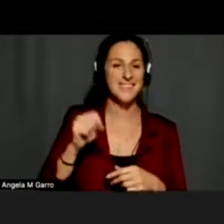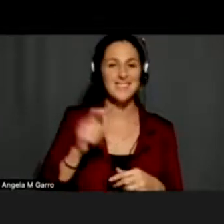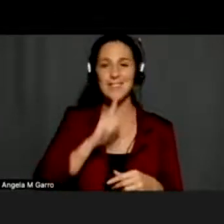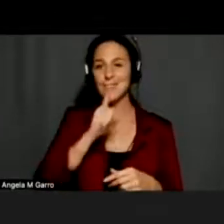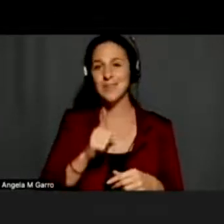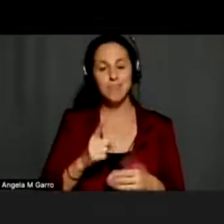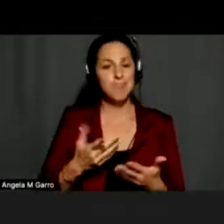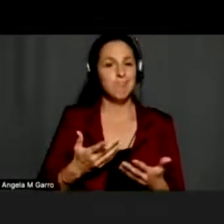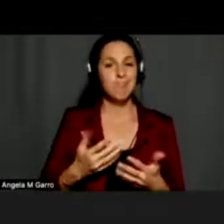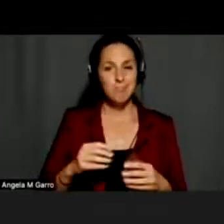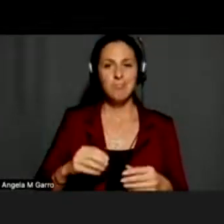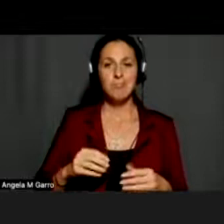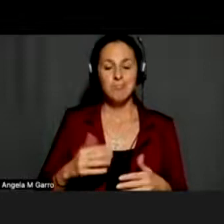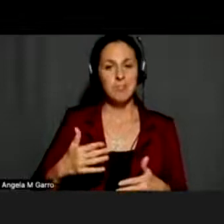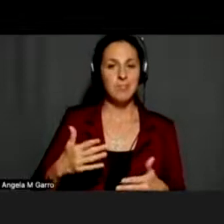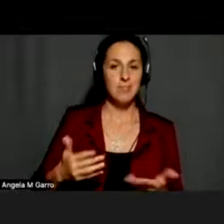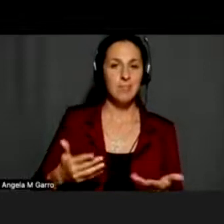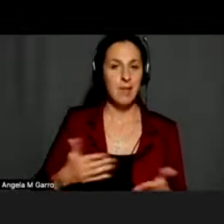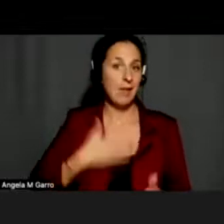that we